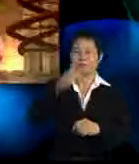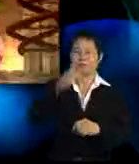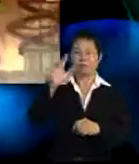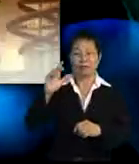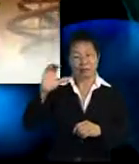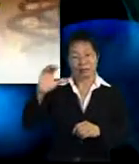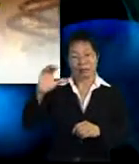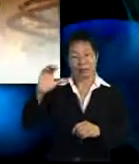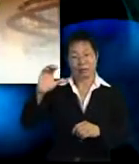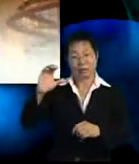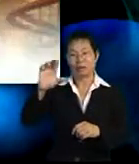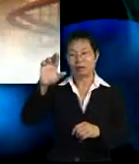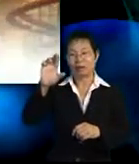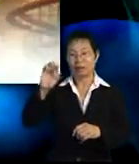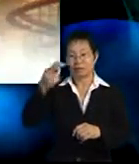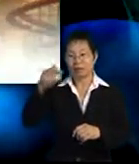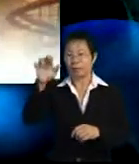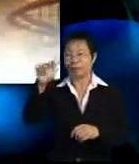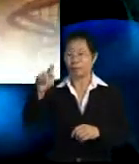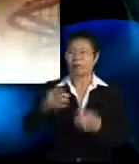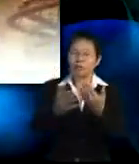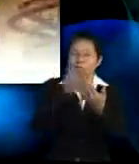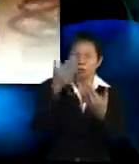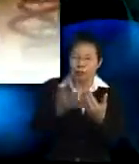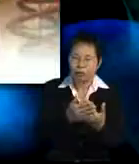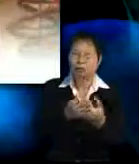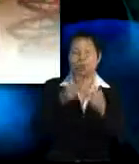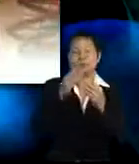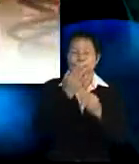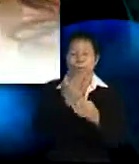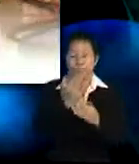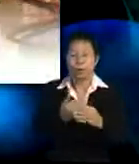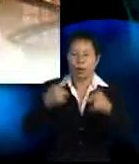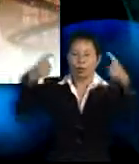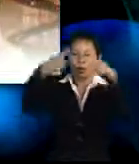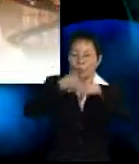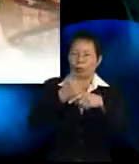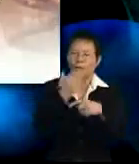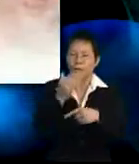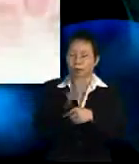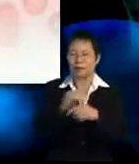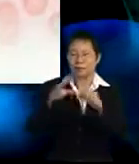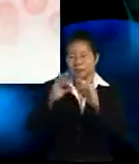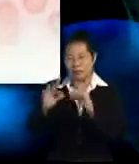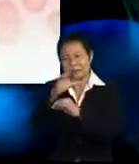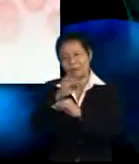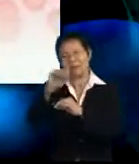Carbohydrates may be grouped together as simple sugar, complex sugar, starch, and cellulose.